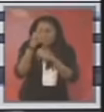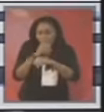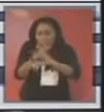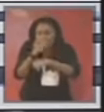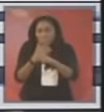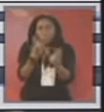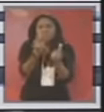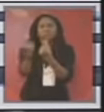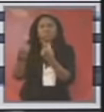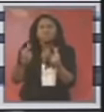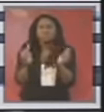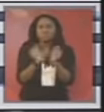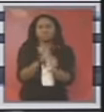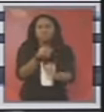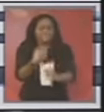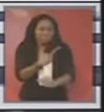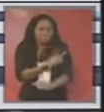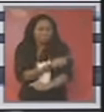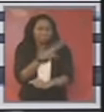Simeon.